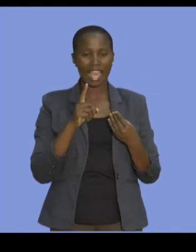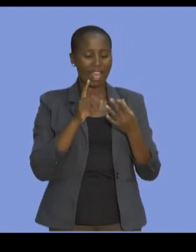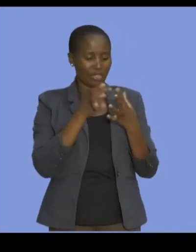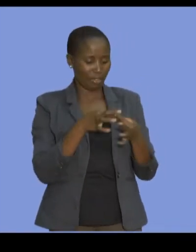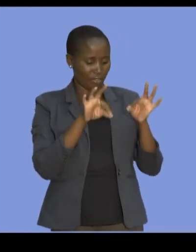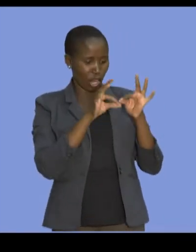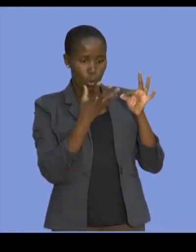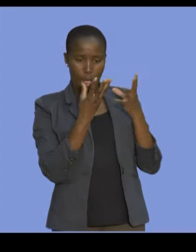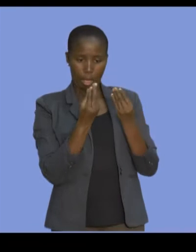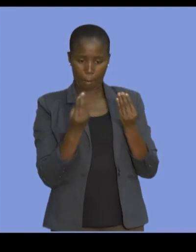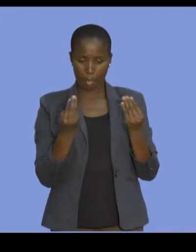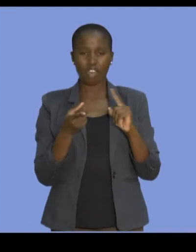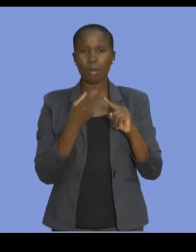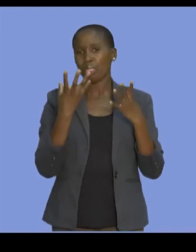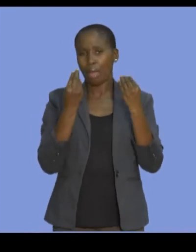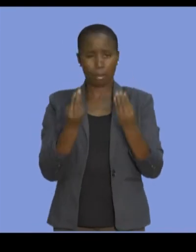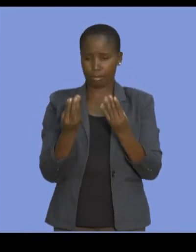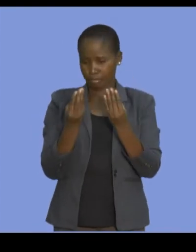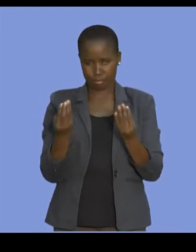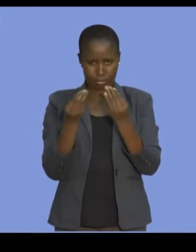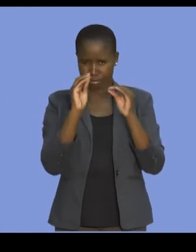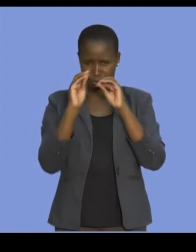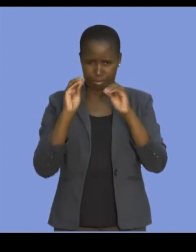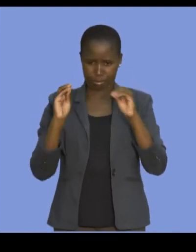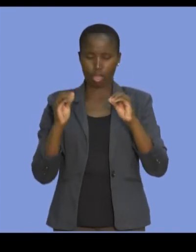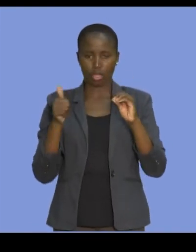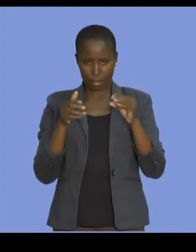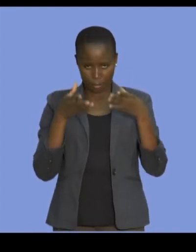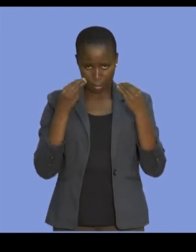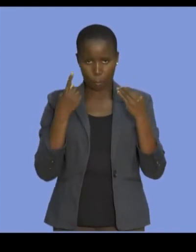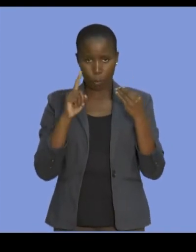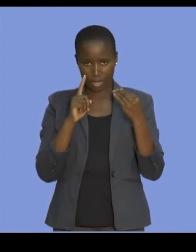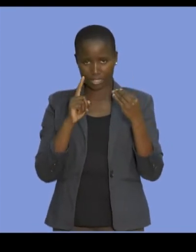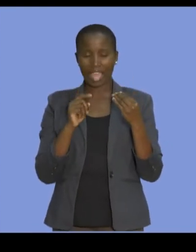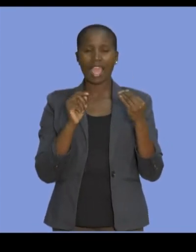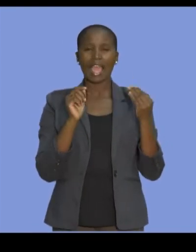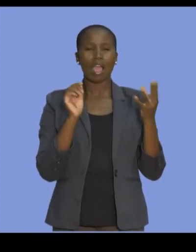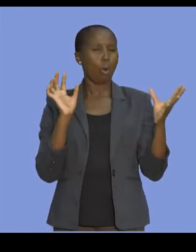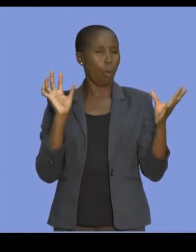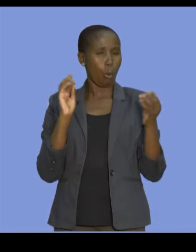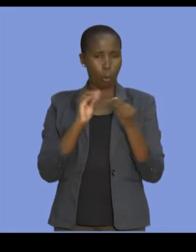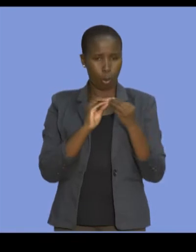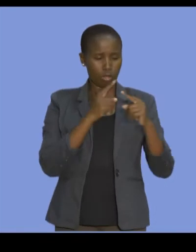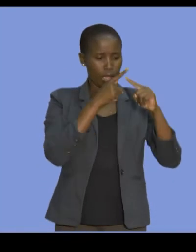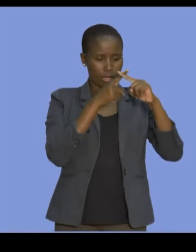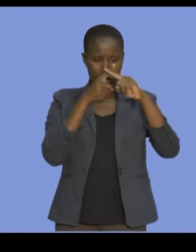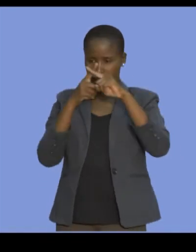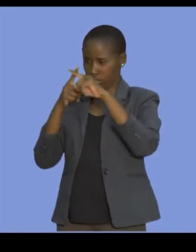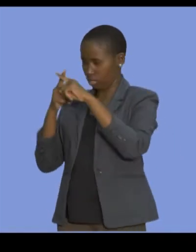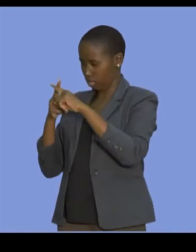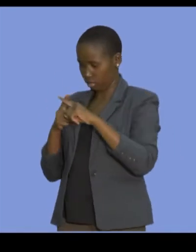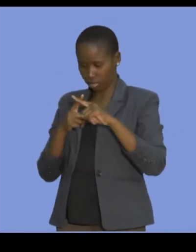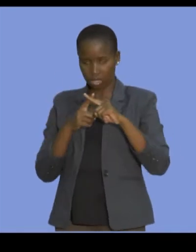data, which is the numbers we have, you add all the data value, then divide by how